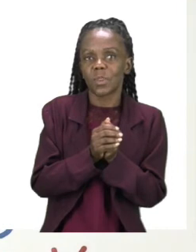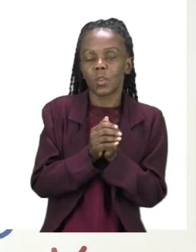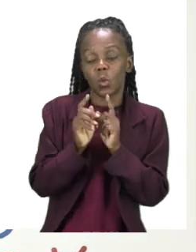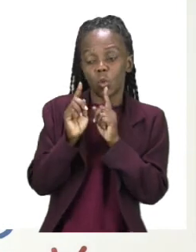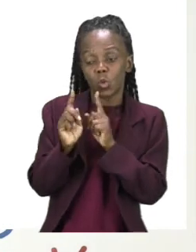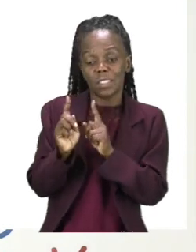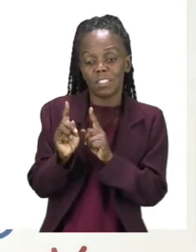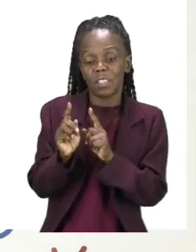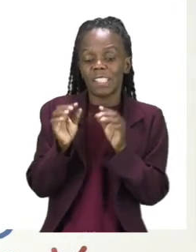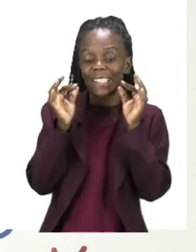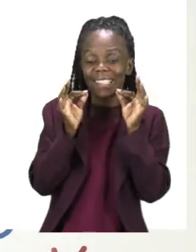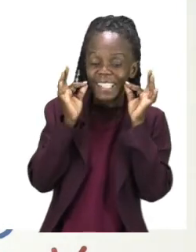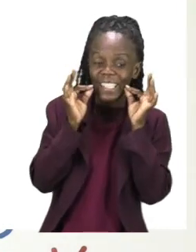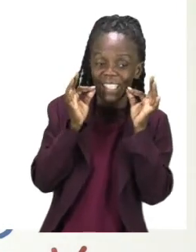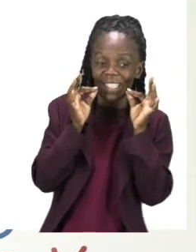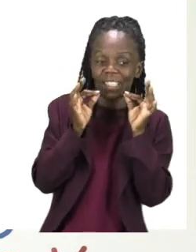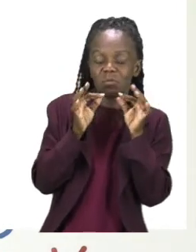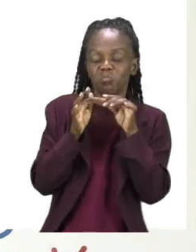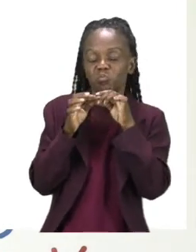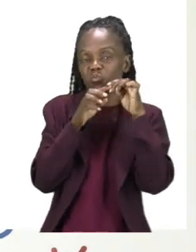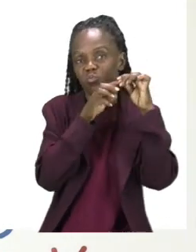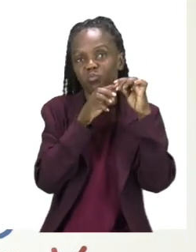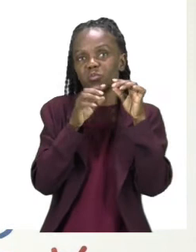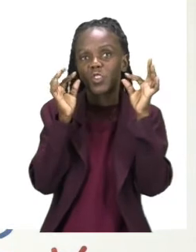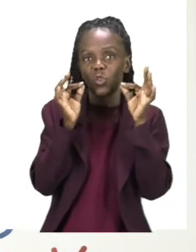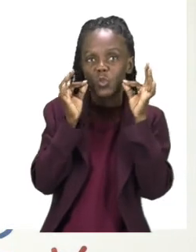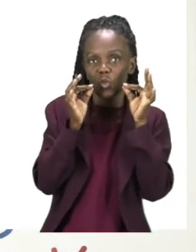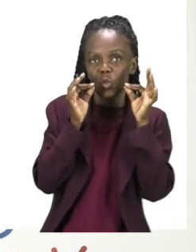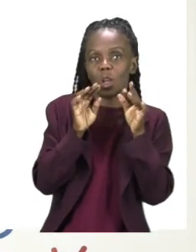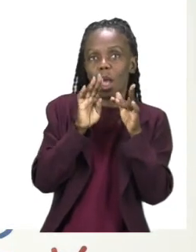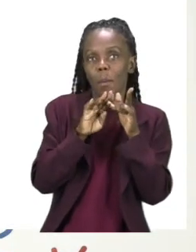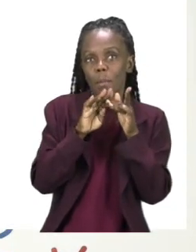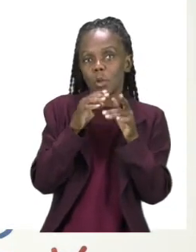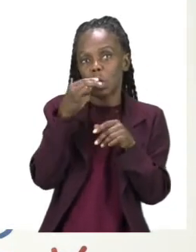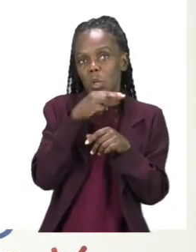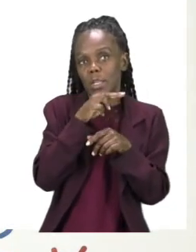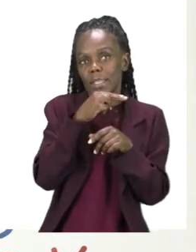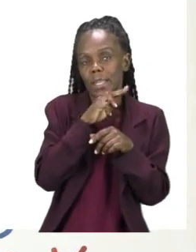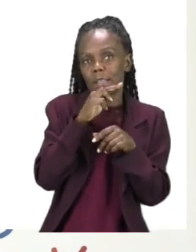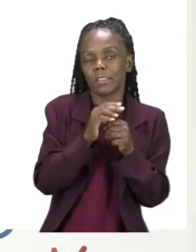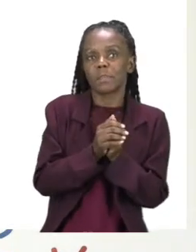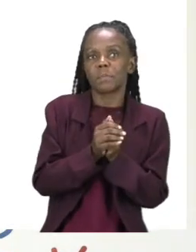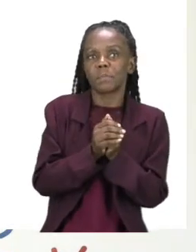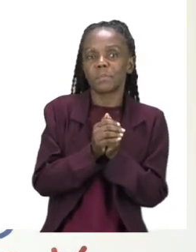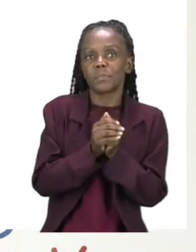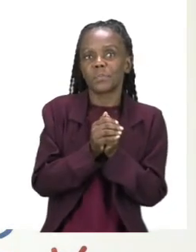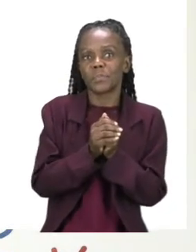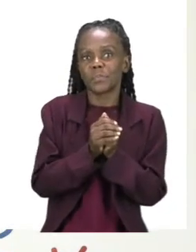Are you ready? Let's go. 5 little ducks went out